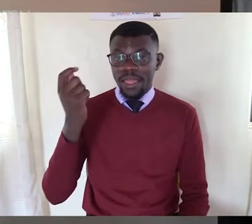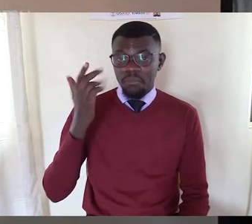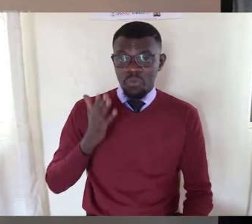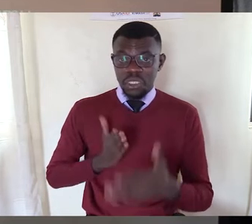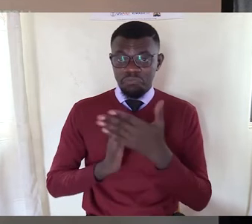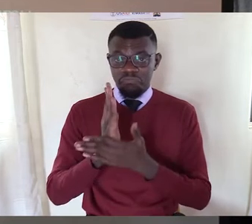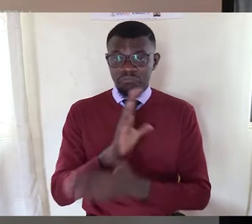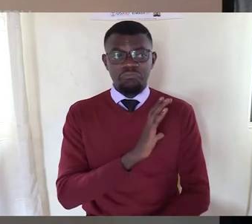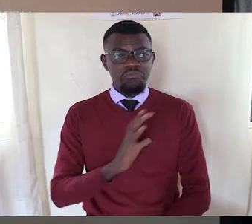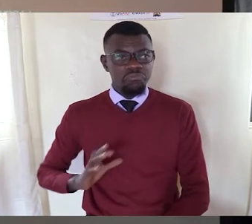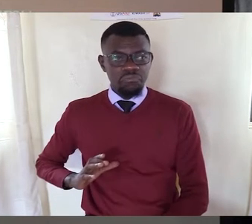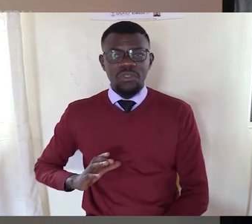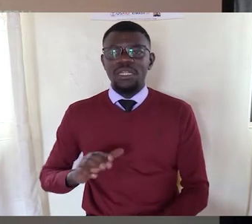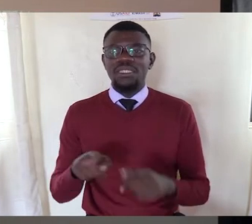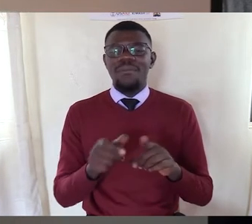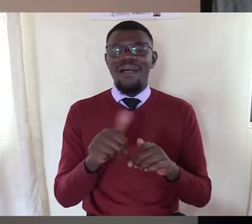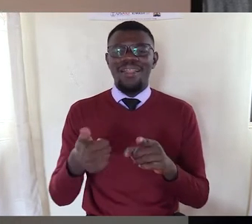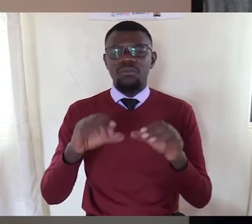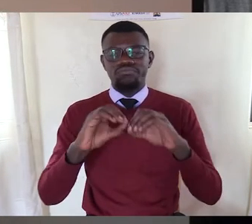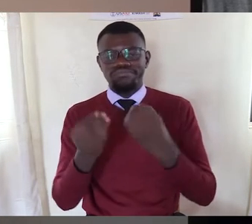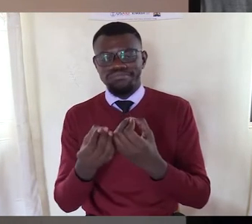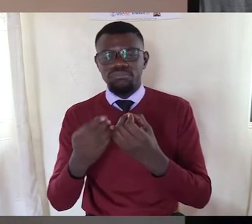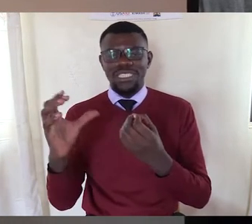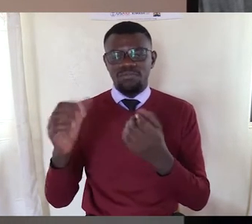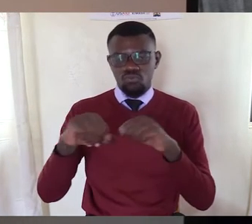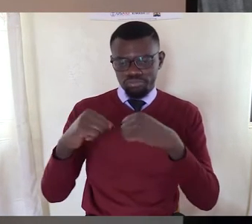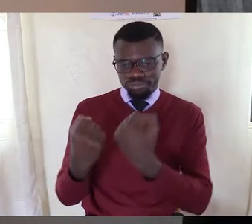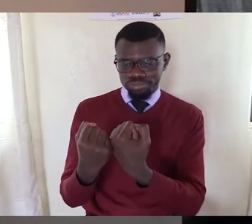Commission, another society of organizations,